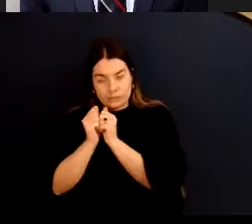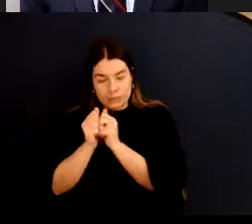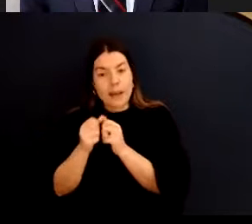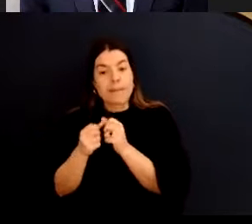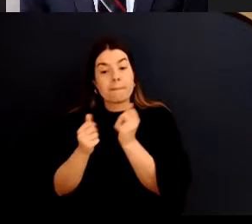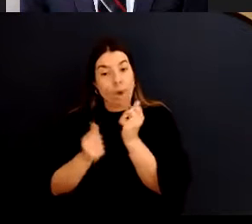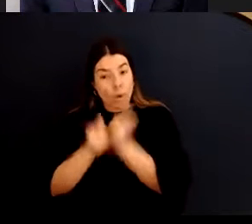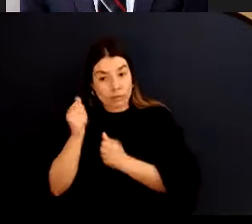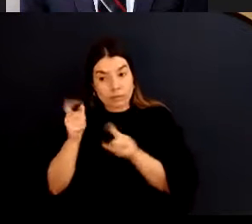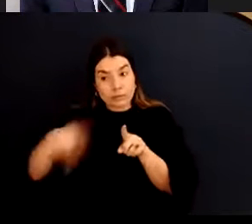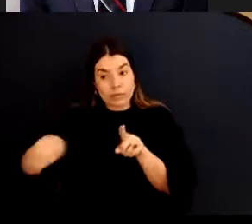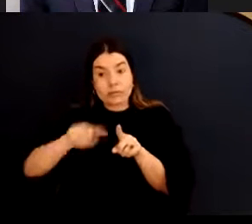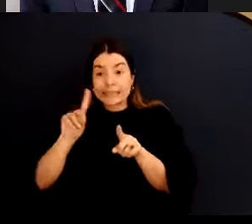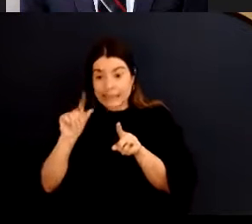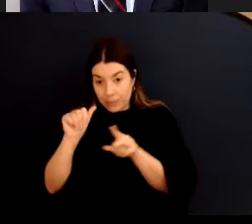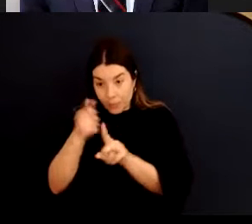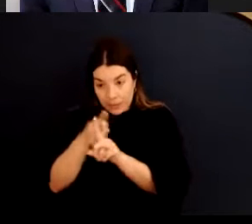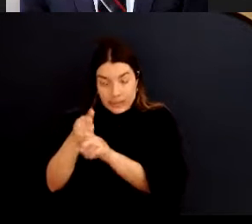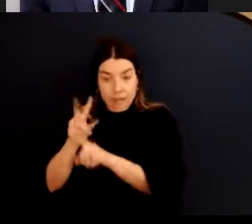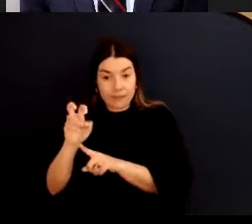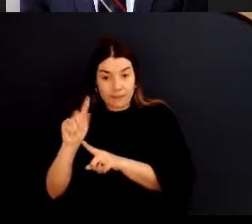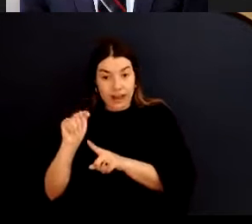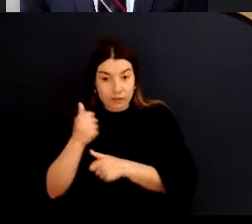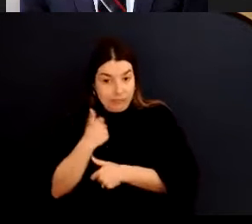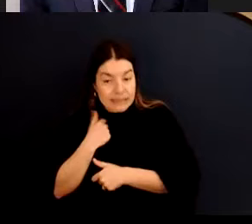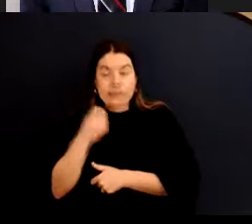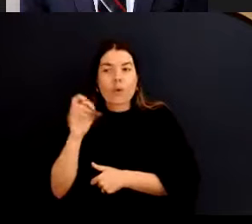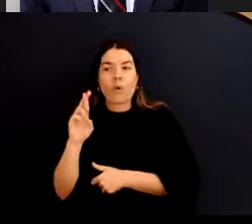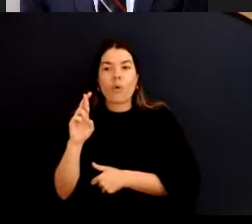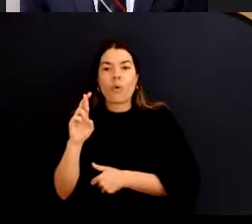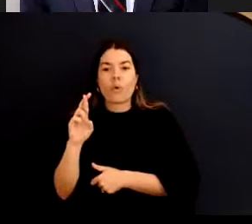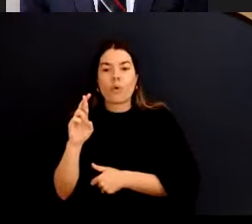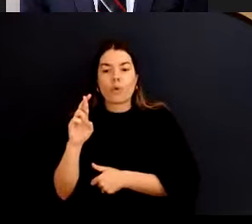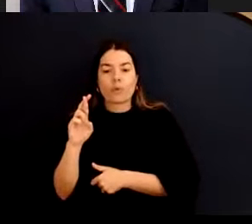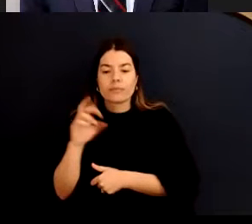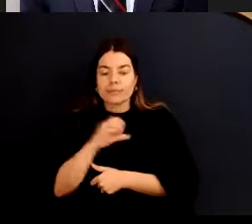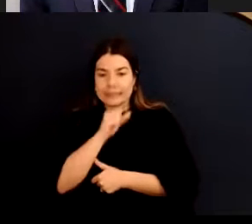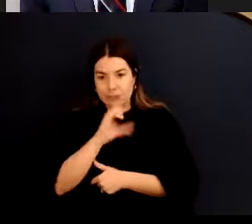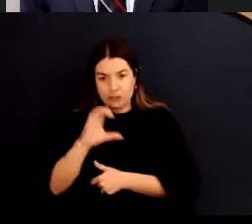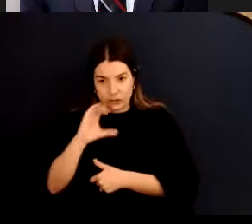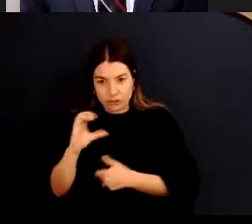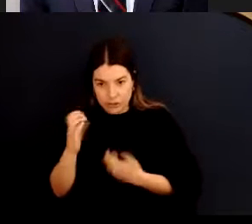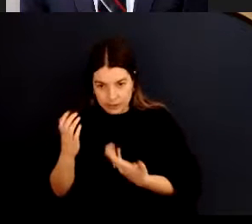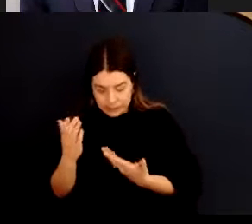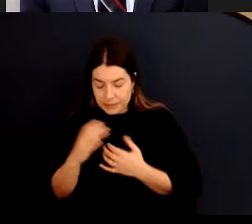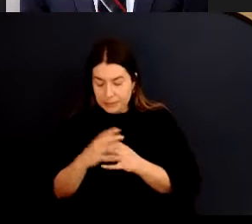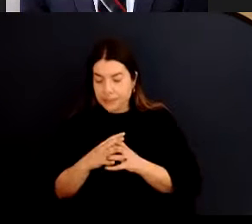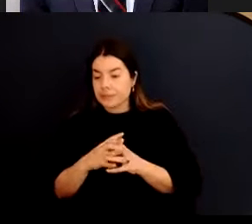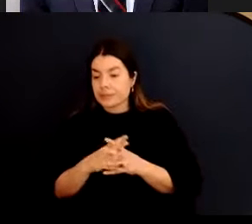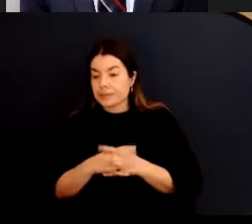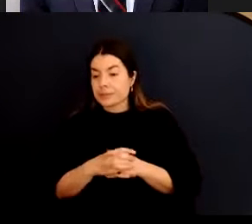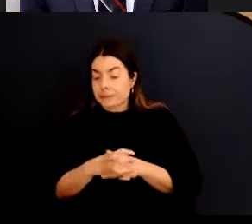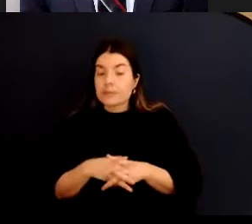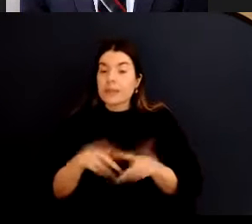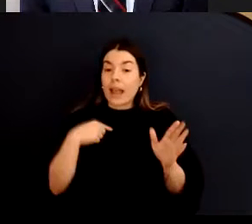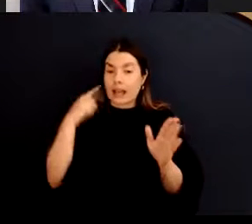either been they're disabled veterans or they're in the elderly population of our community. What I've